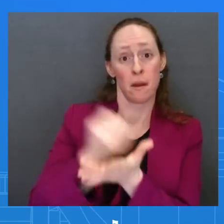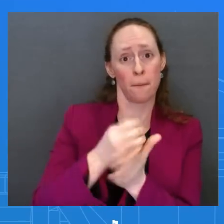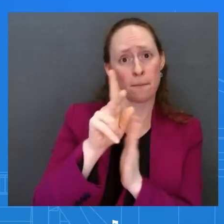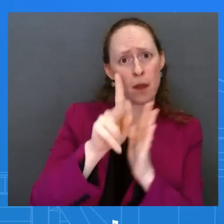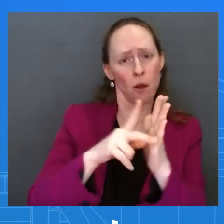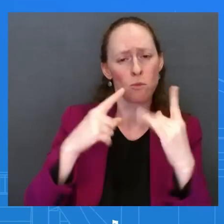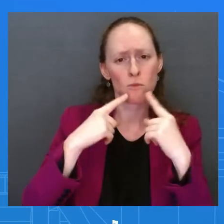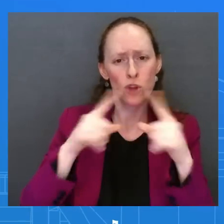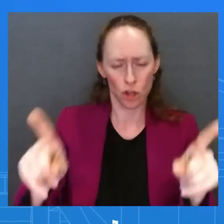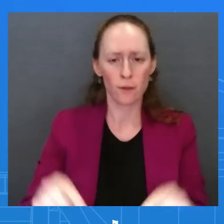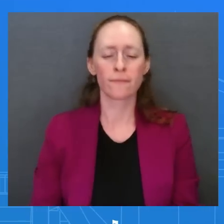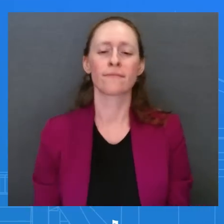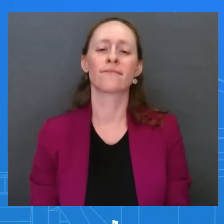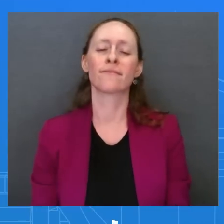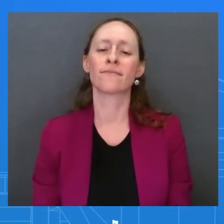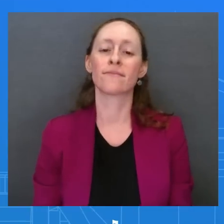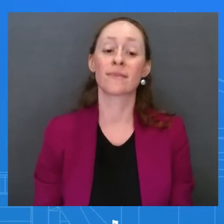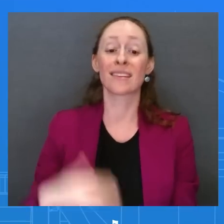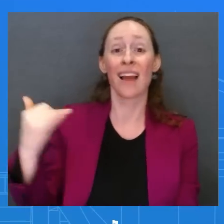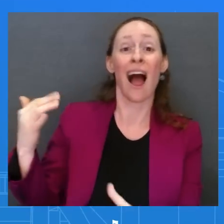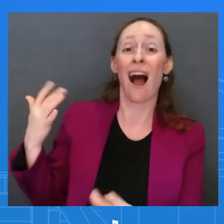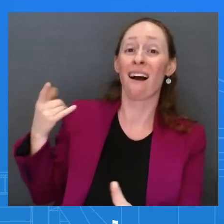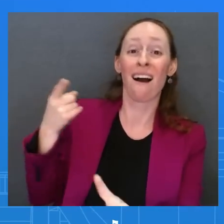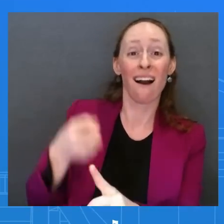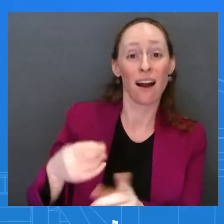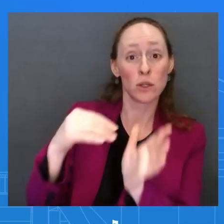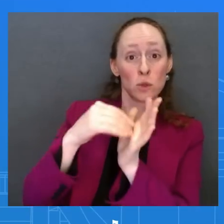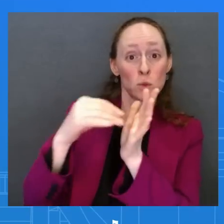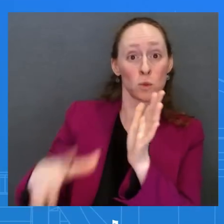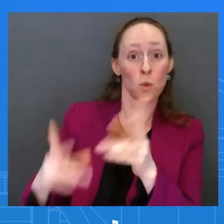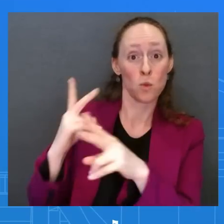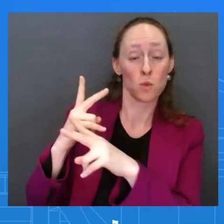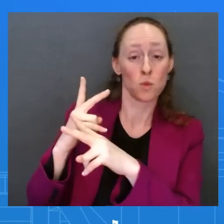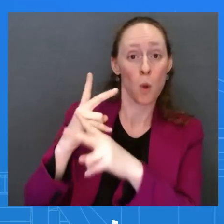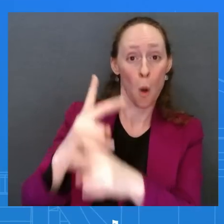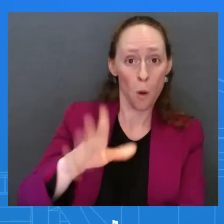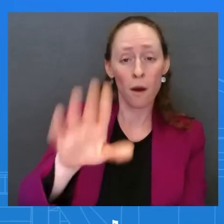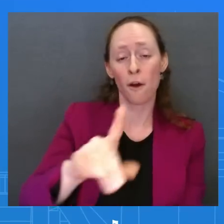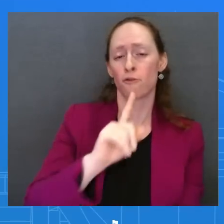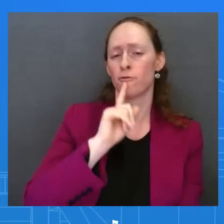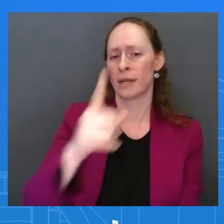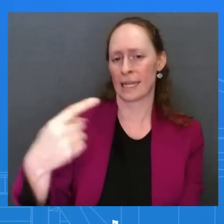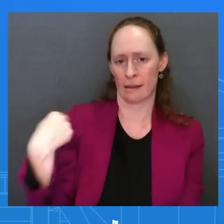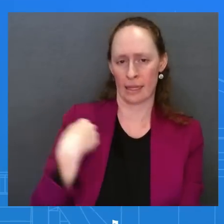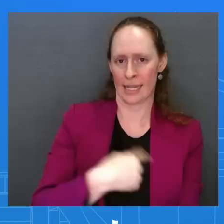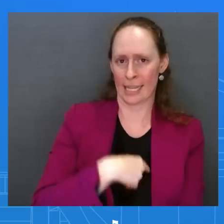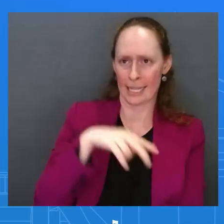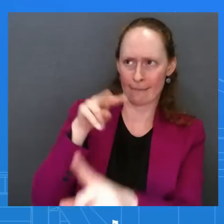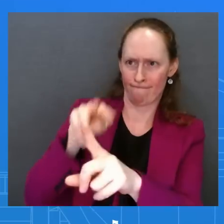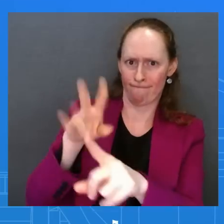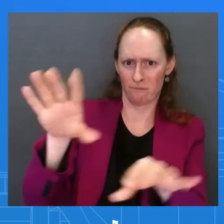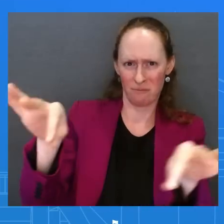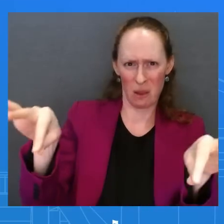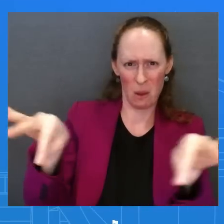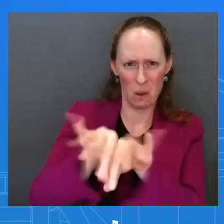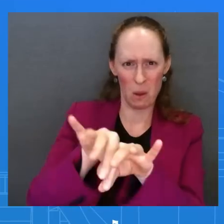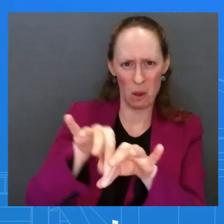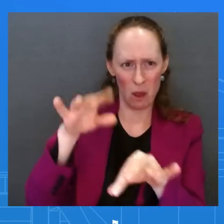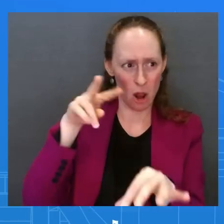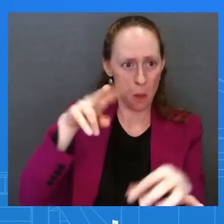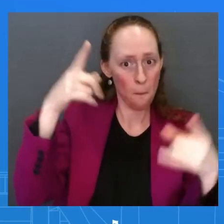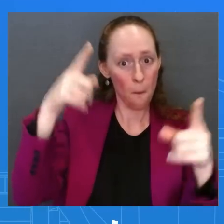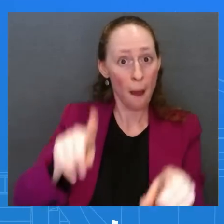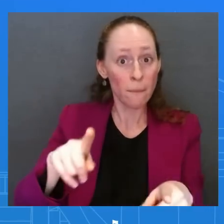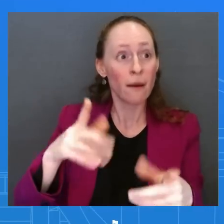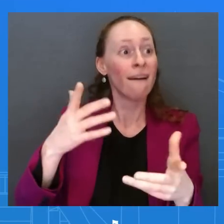been very clear. We think it is certainly important as we're coming out of this pandemic to give folks, and the pause is going to be lifted, as we all